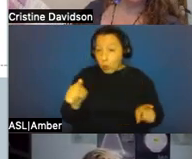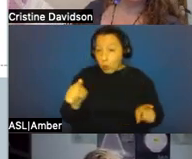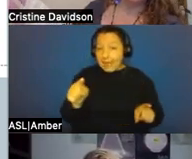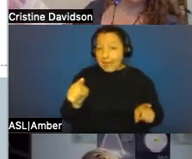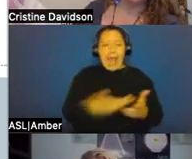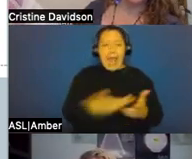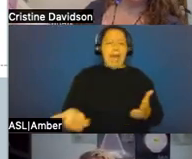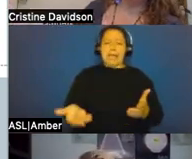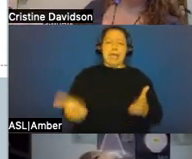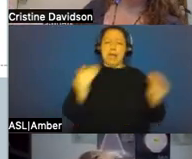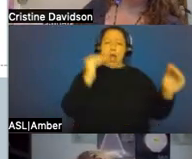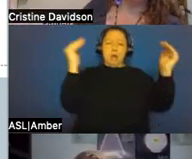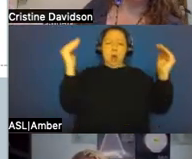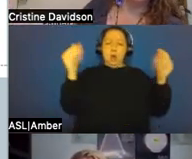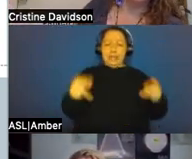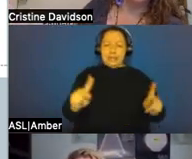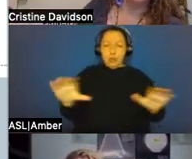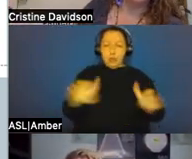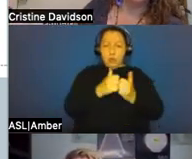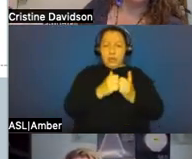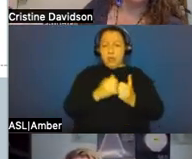do together is okay?